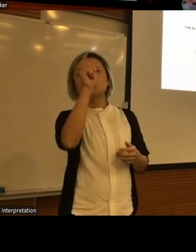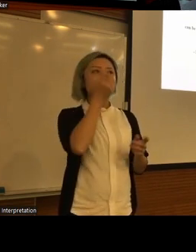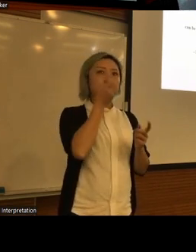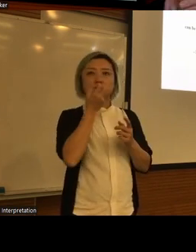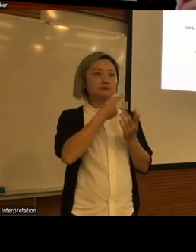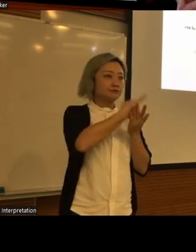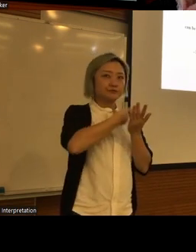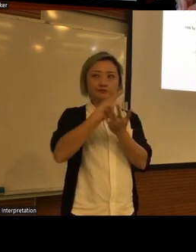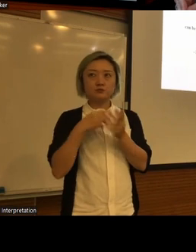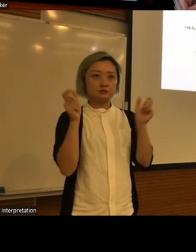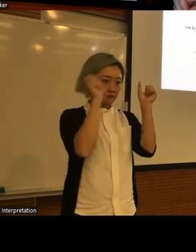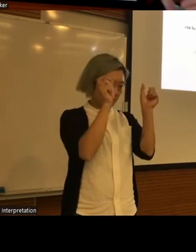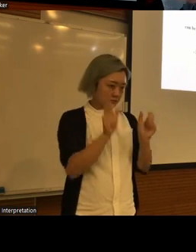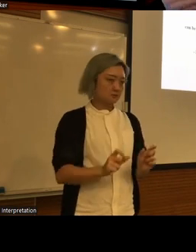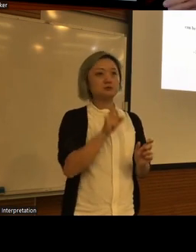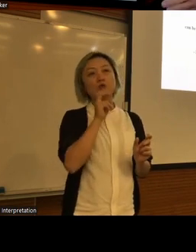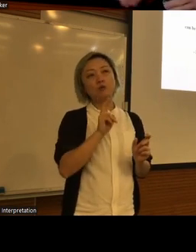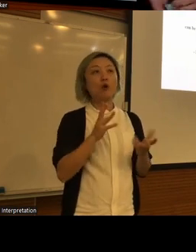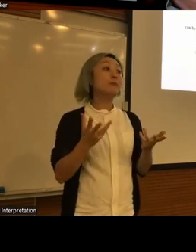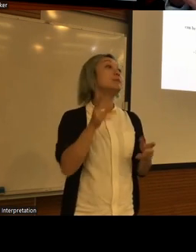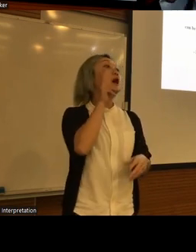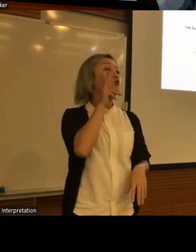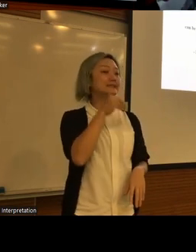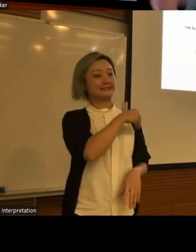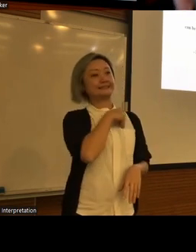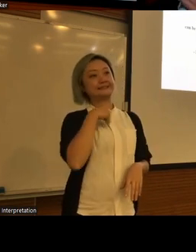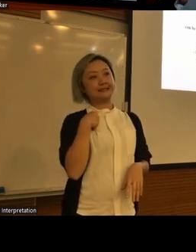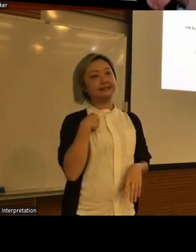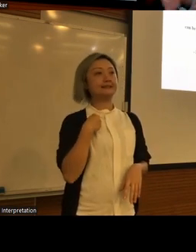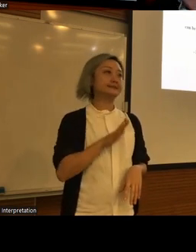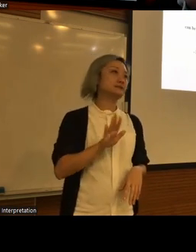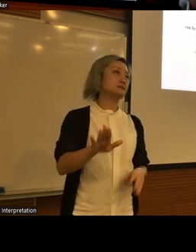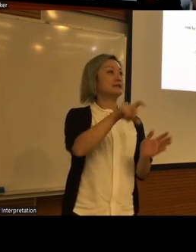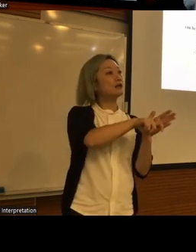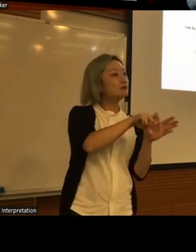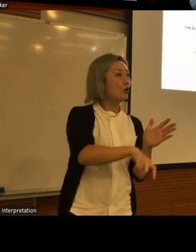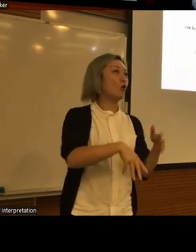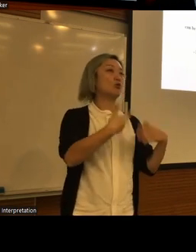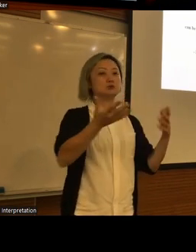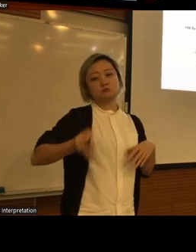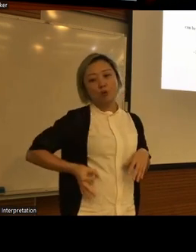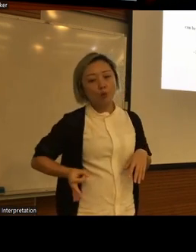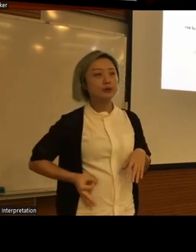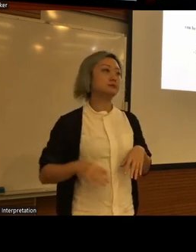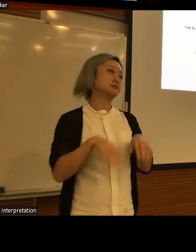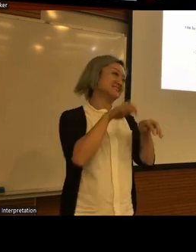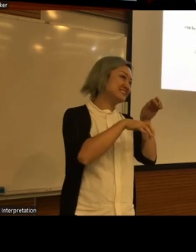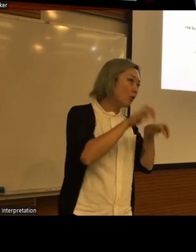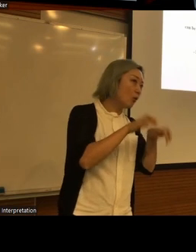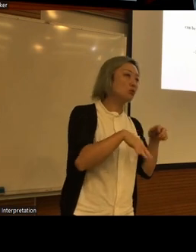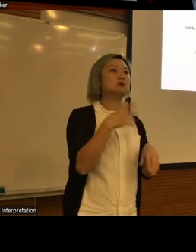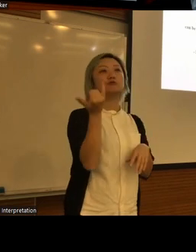in particular fields, say in the medical field, in banking, in insurance, in computers, etc., probably